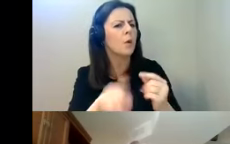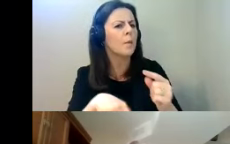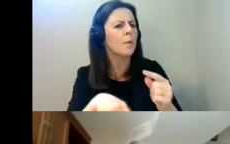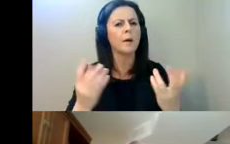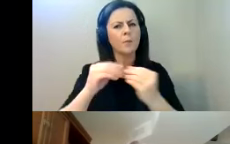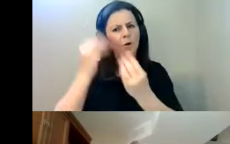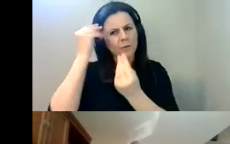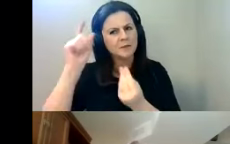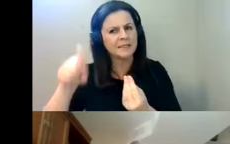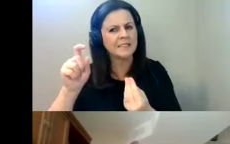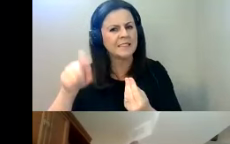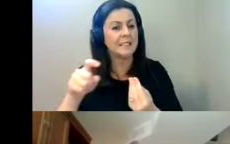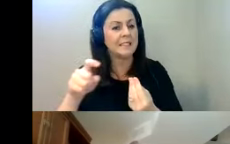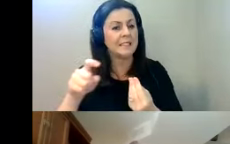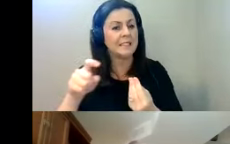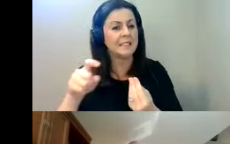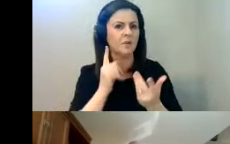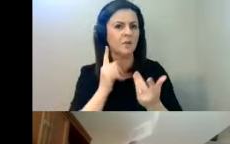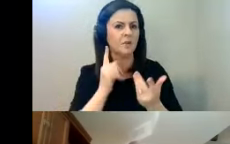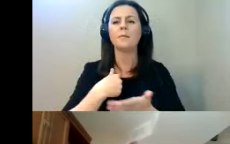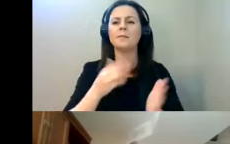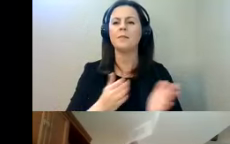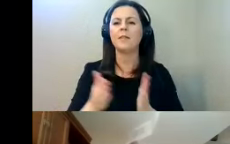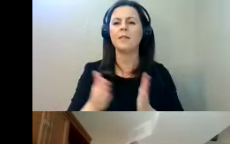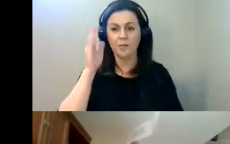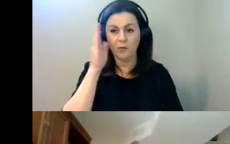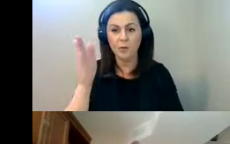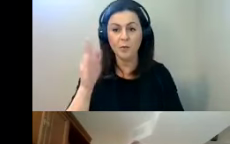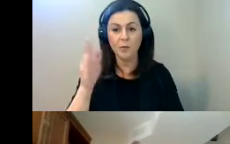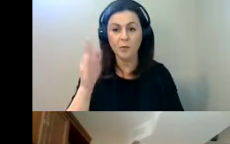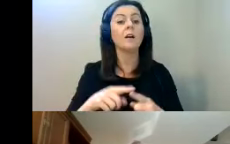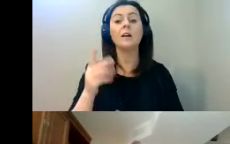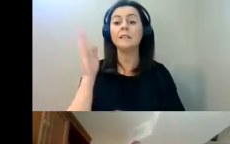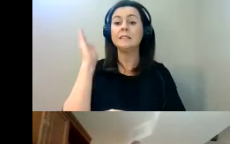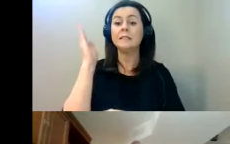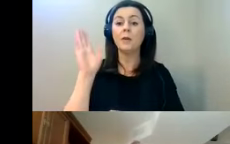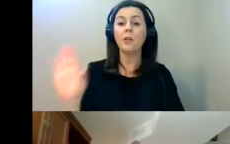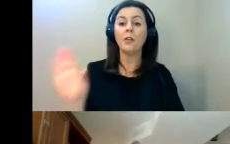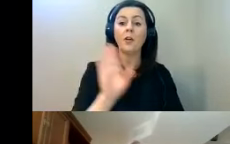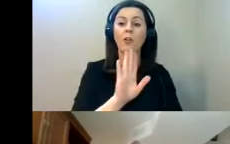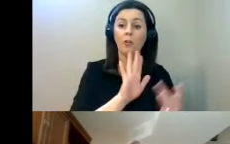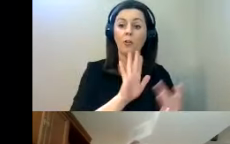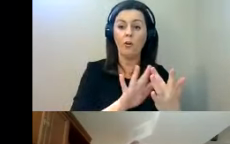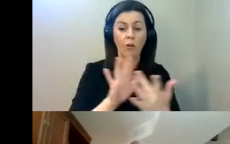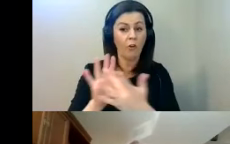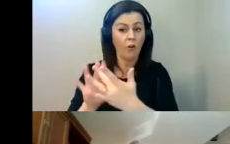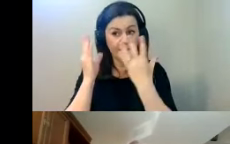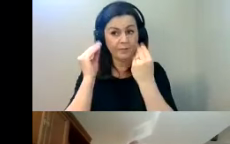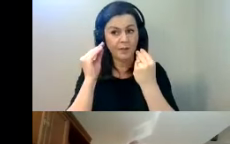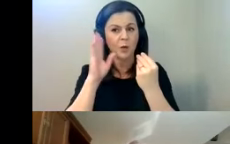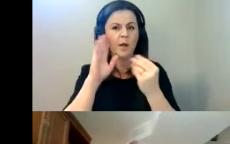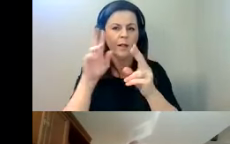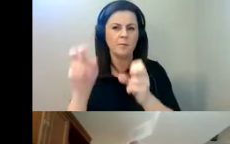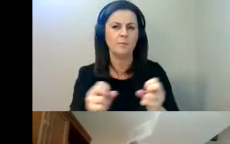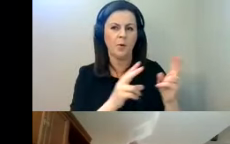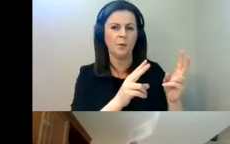webinars. The contact information for the speakers will be posted at the end, and we are recording this session, so it will be